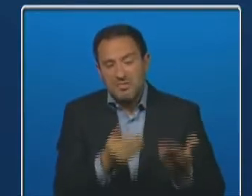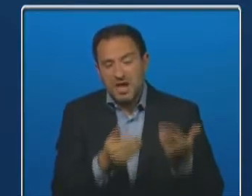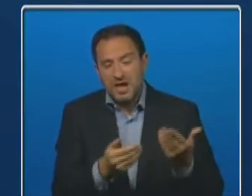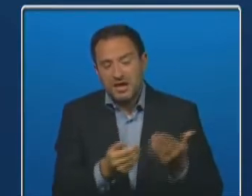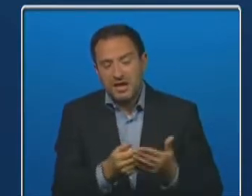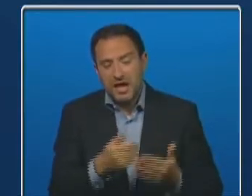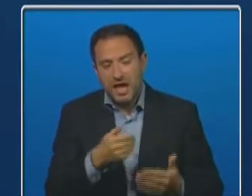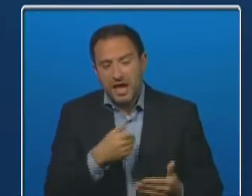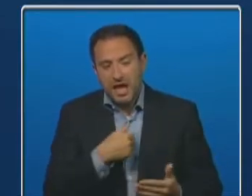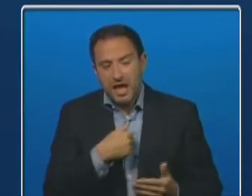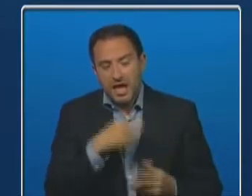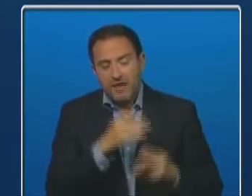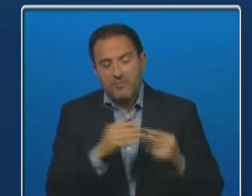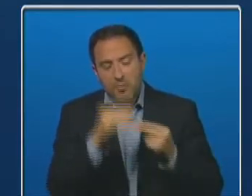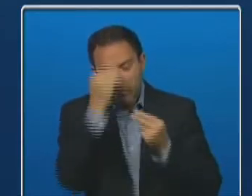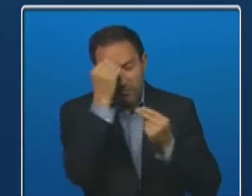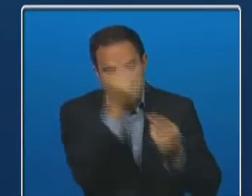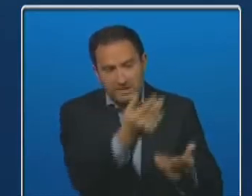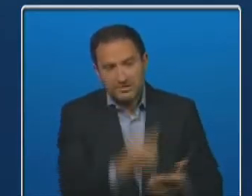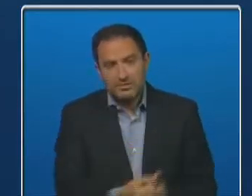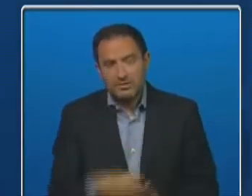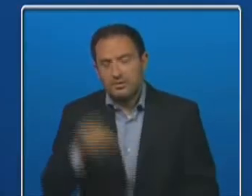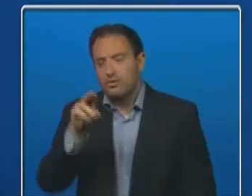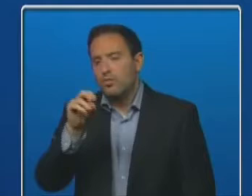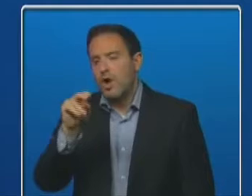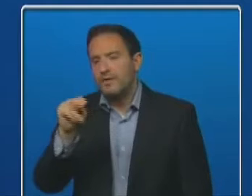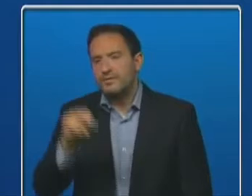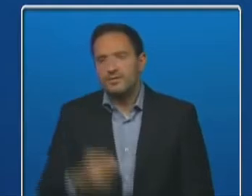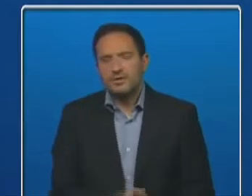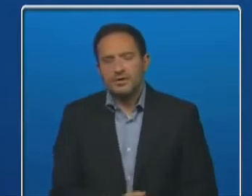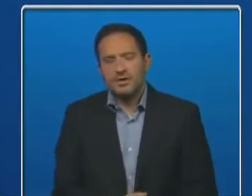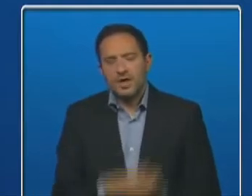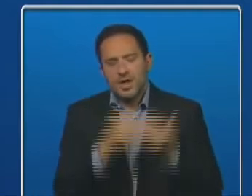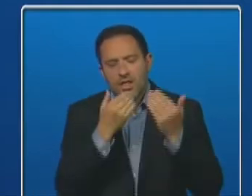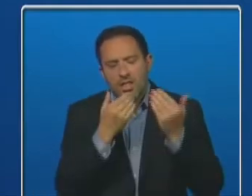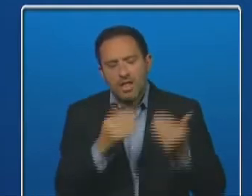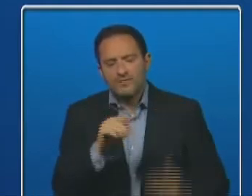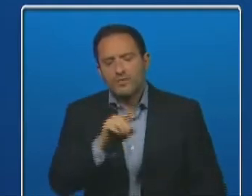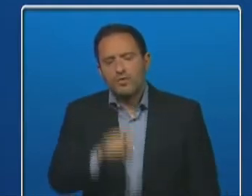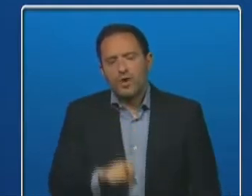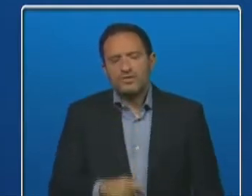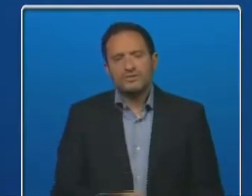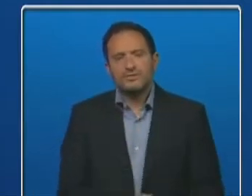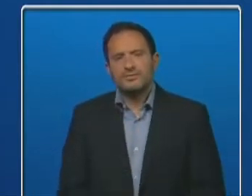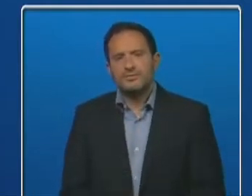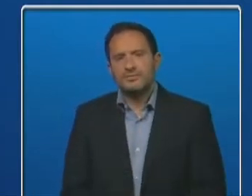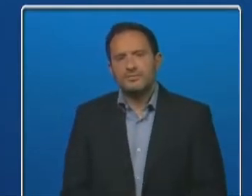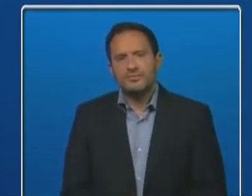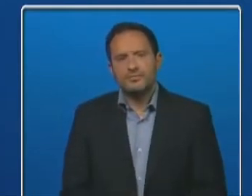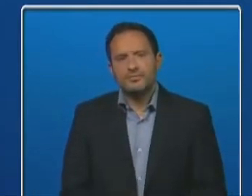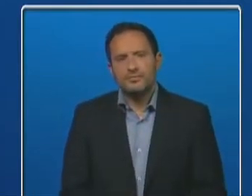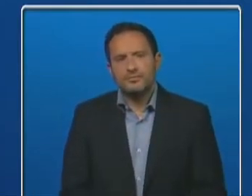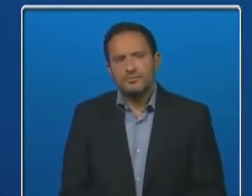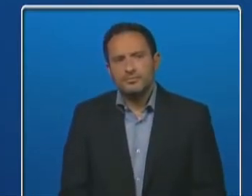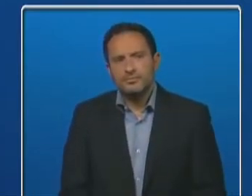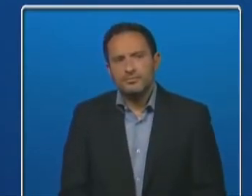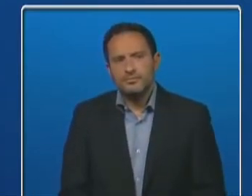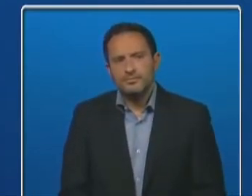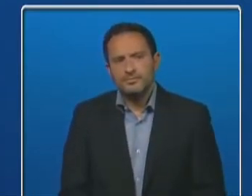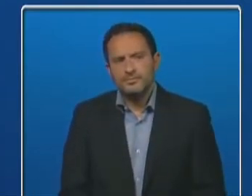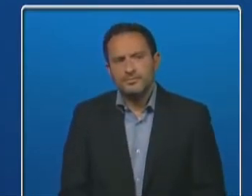some background, some information to give you as well. Ron? Yeah, thanks for the question, Mike. So, we